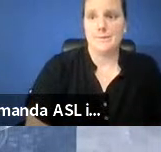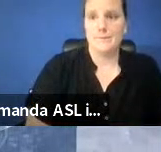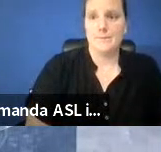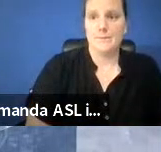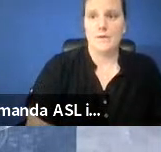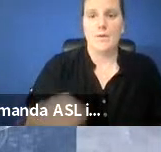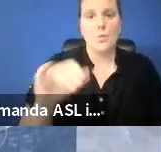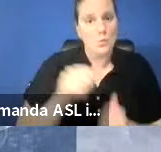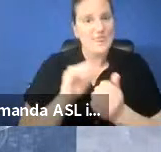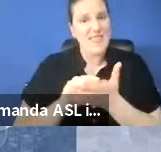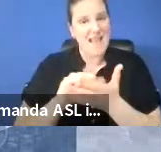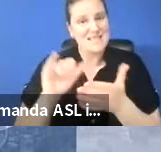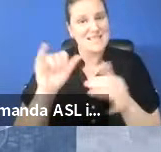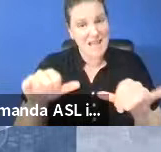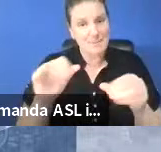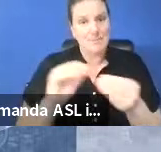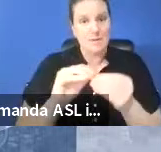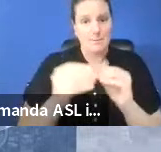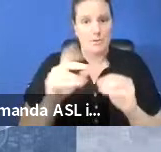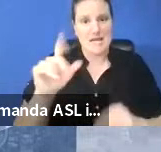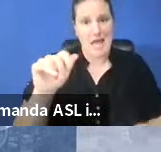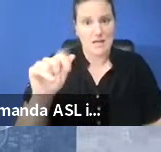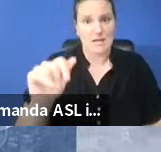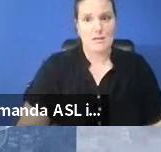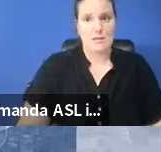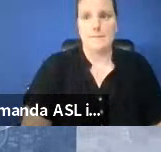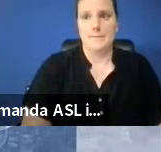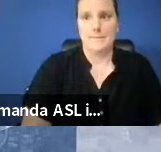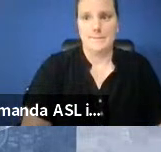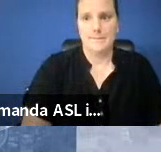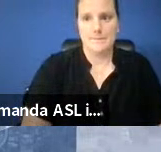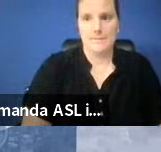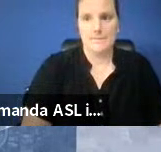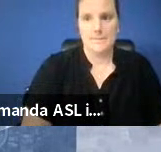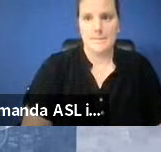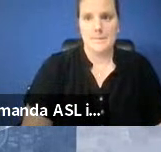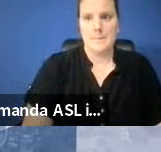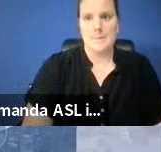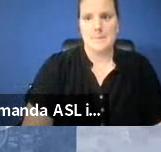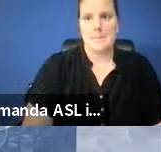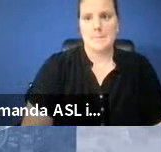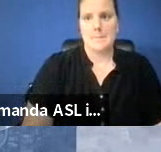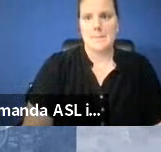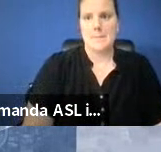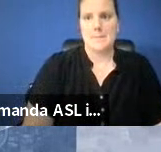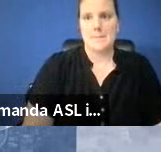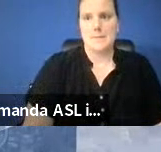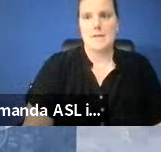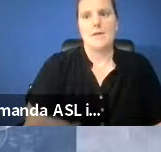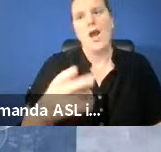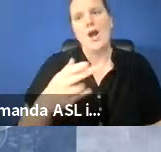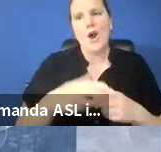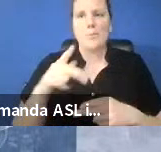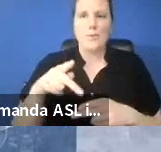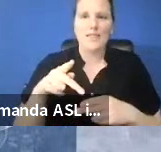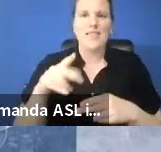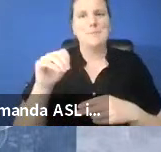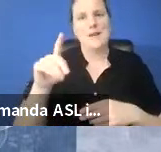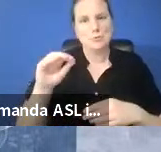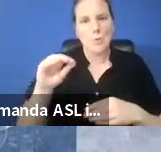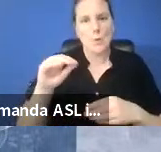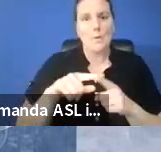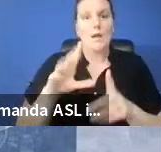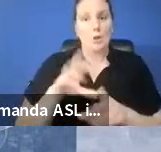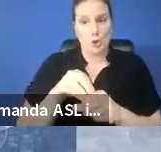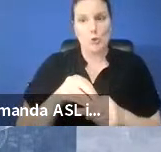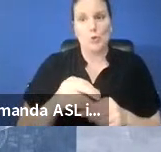that same data. So I will clarify that I've called it the Portland Metro region, but that does